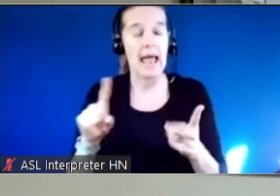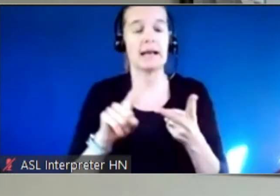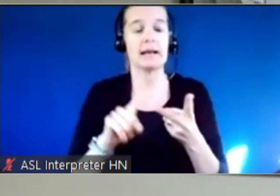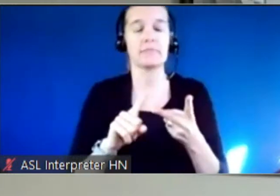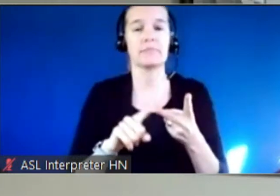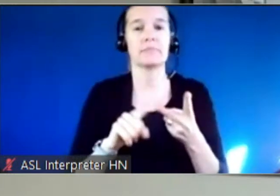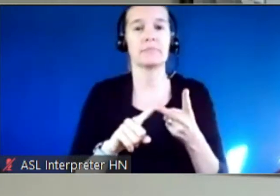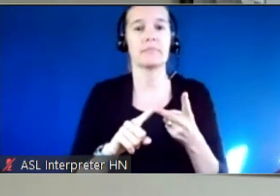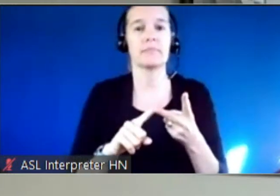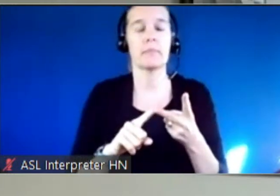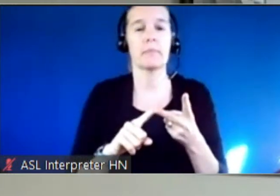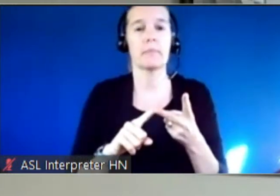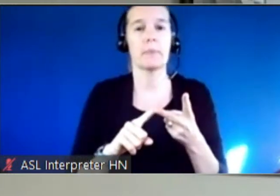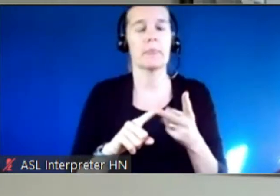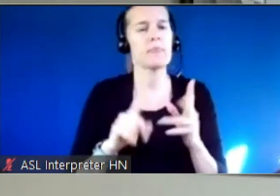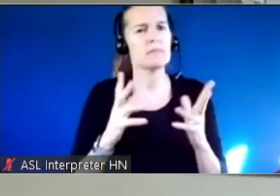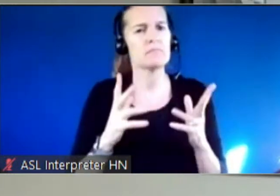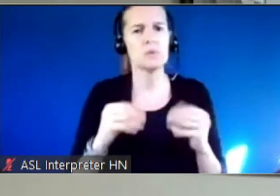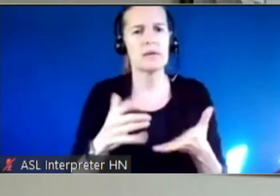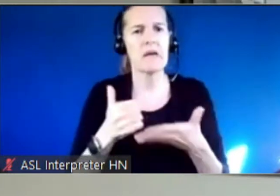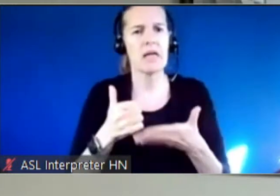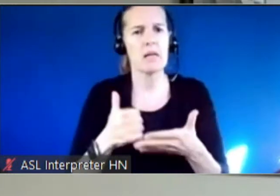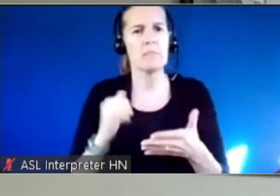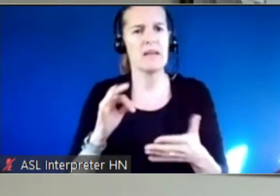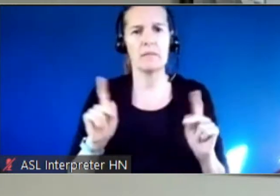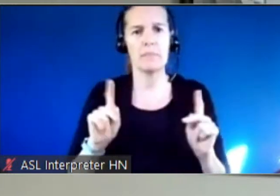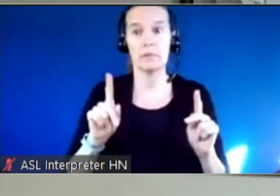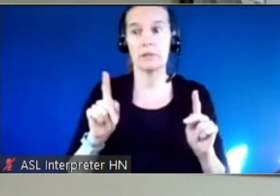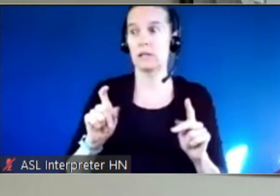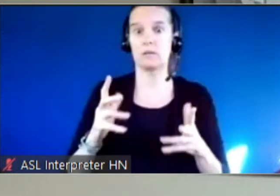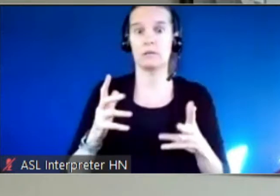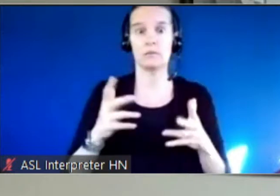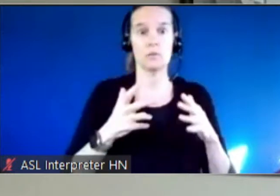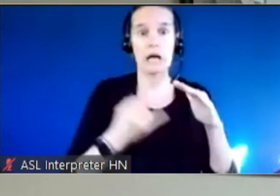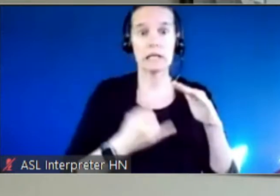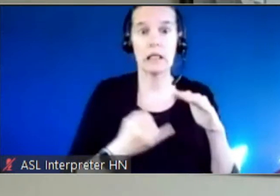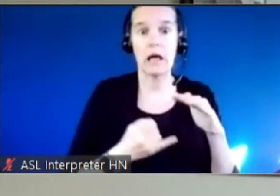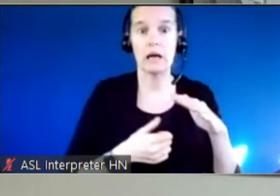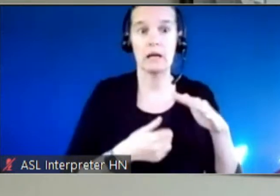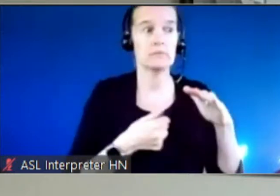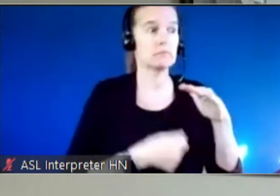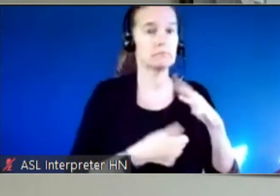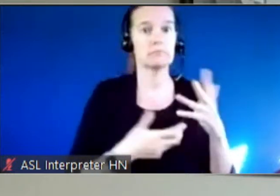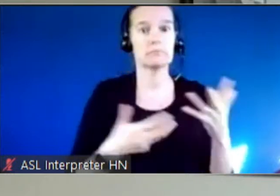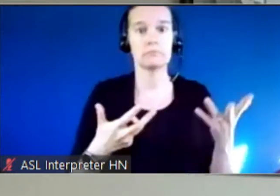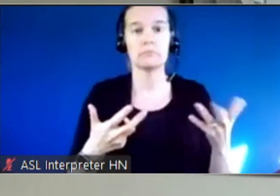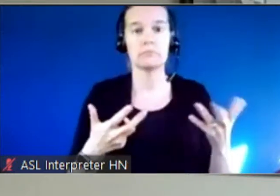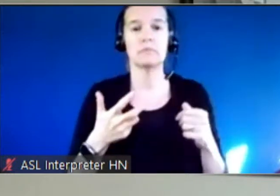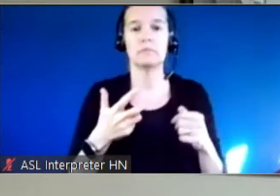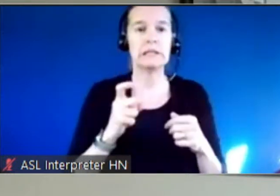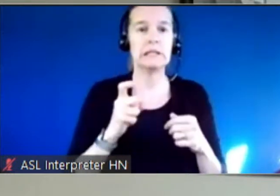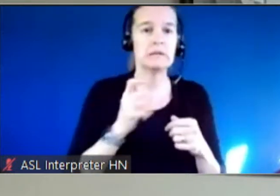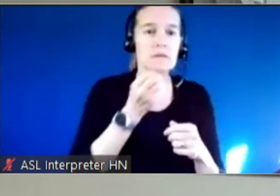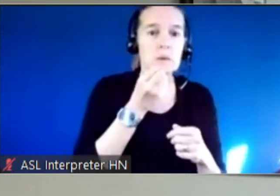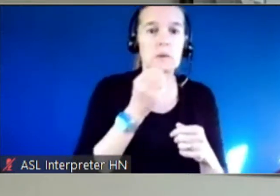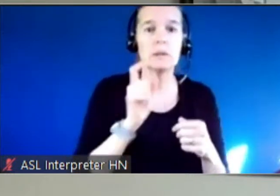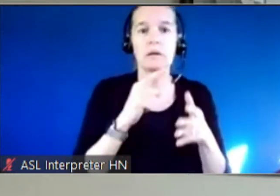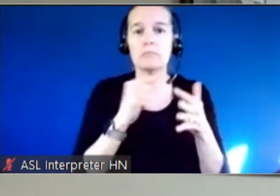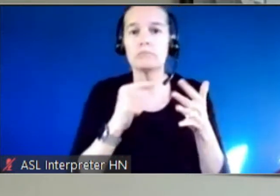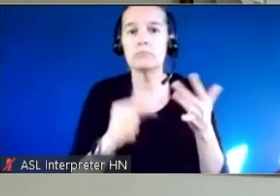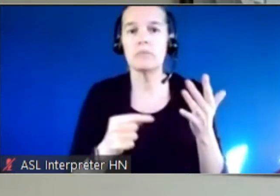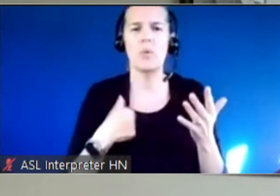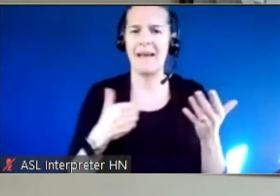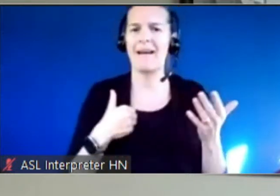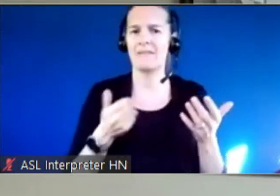of assistance to people who may need to be isolated outside of their own home, and for food, and we have other services for people